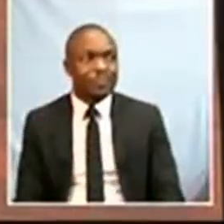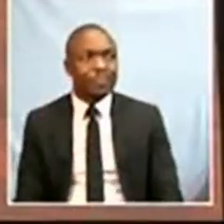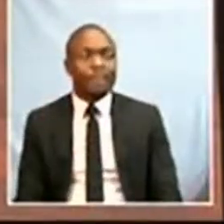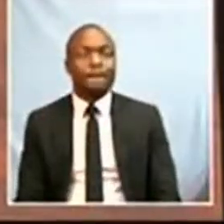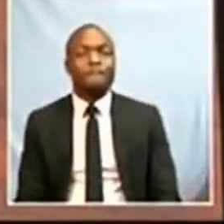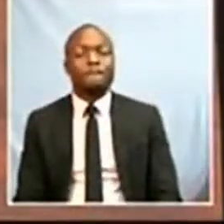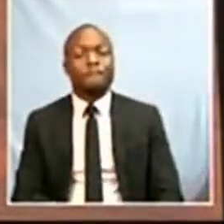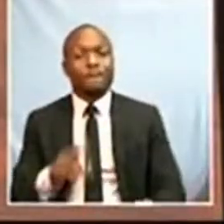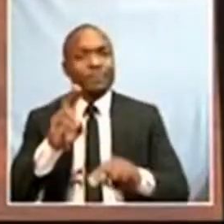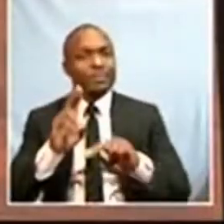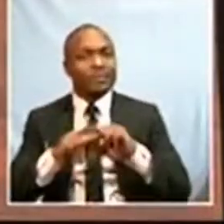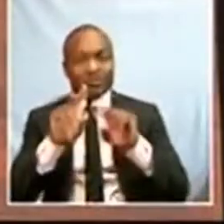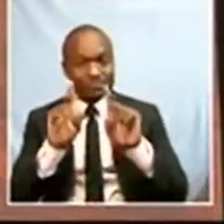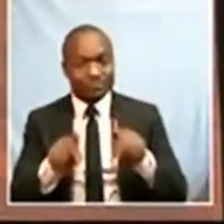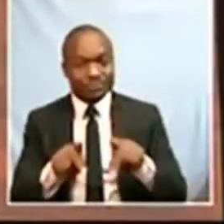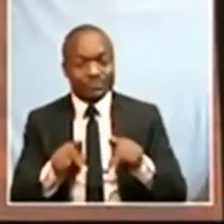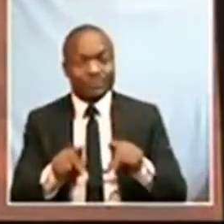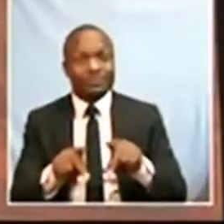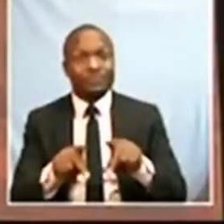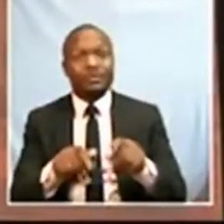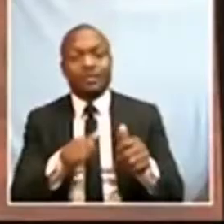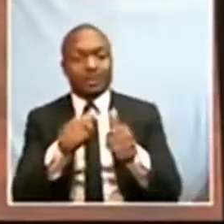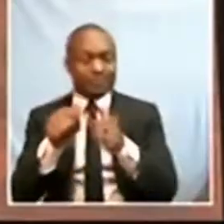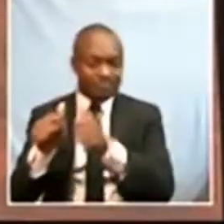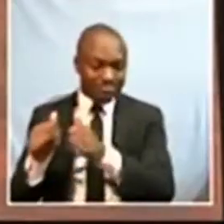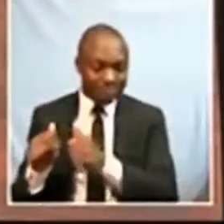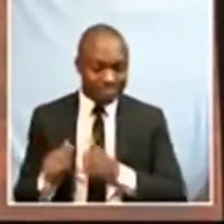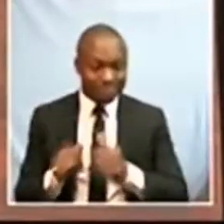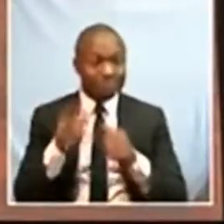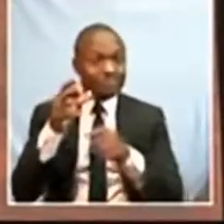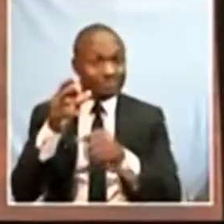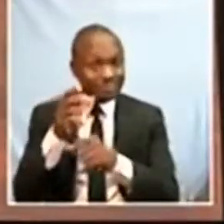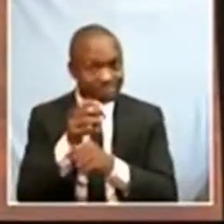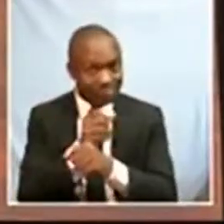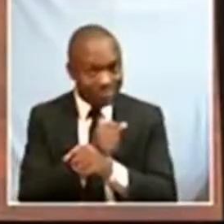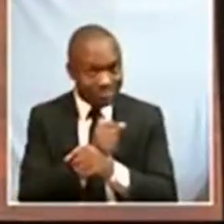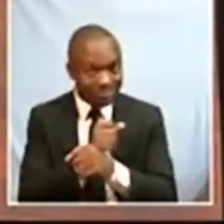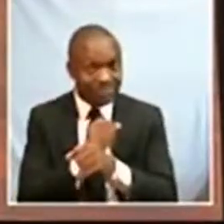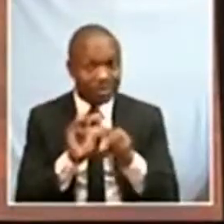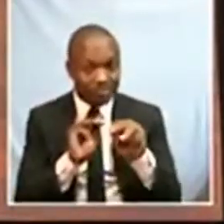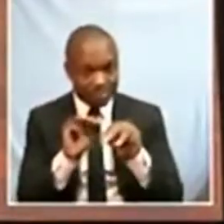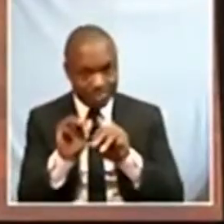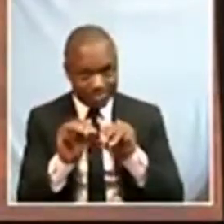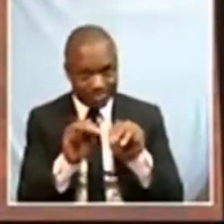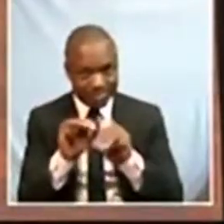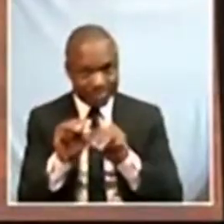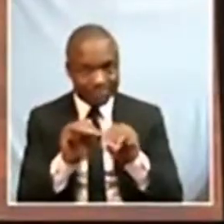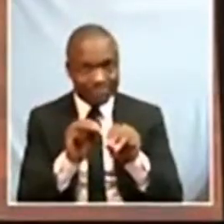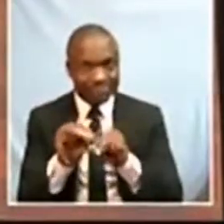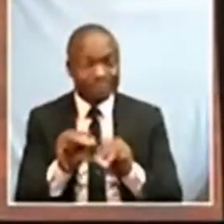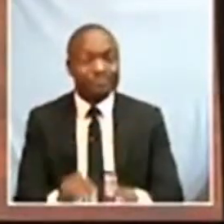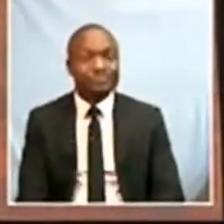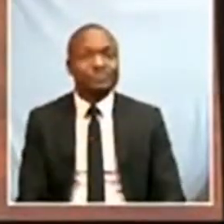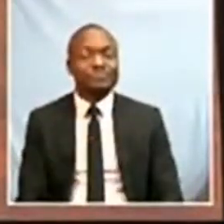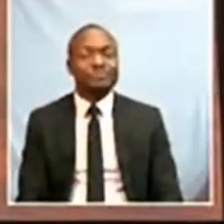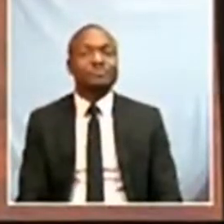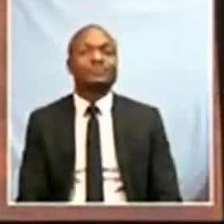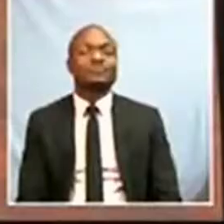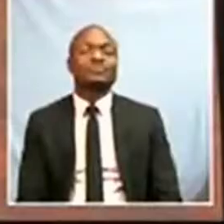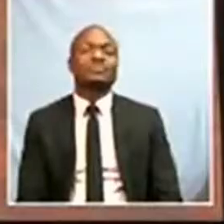Then, Chair, the action taken by management,